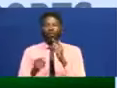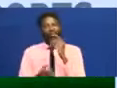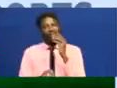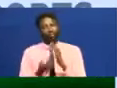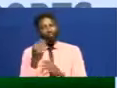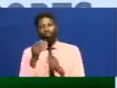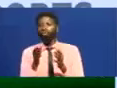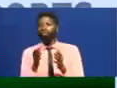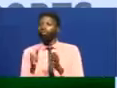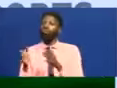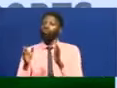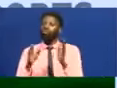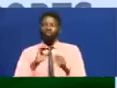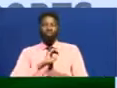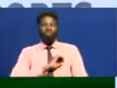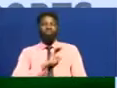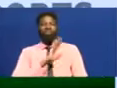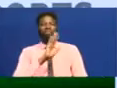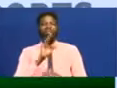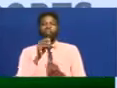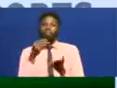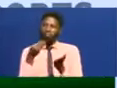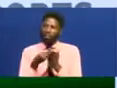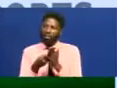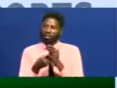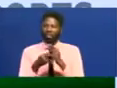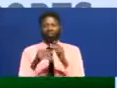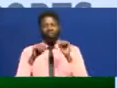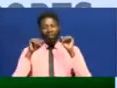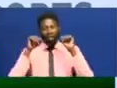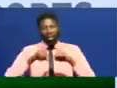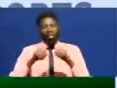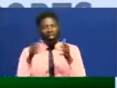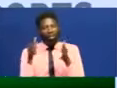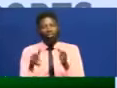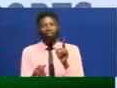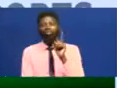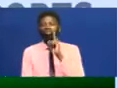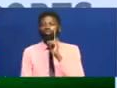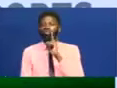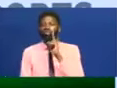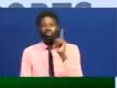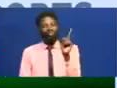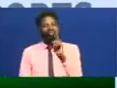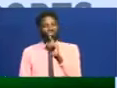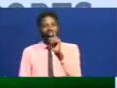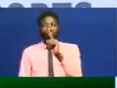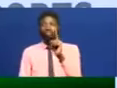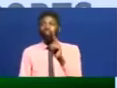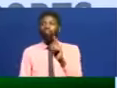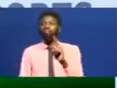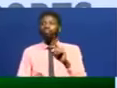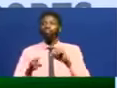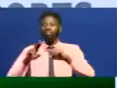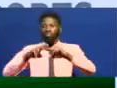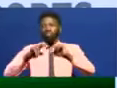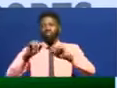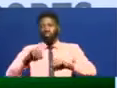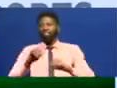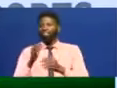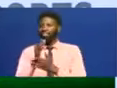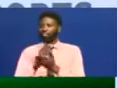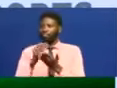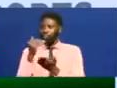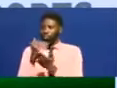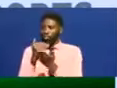opportunities for themselves where they can earn money now, not tomorrow. And some of the programs, you can see, some of the programs we have